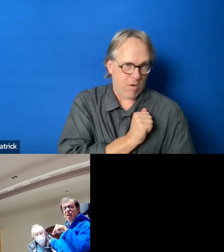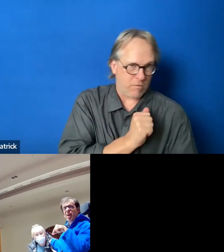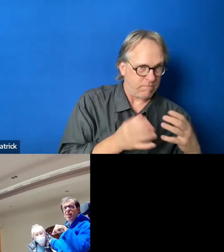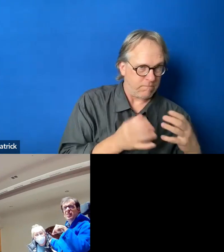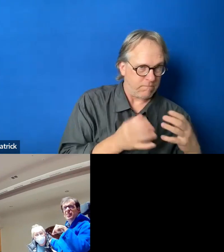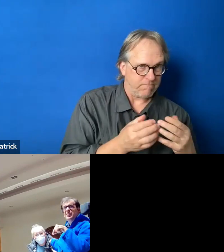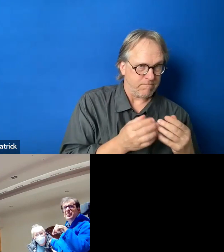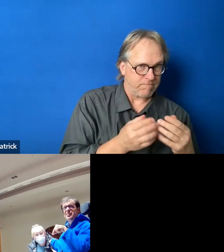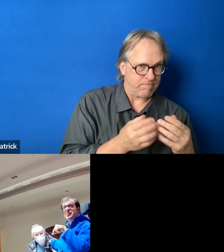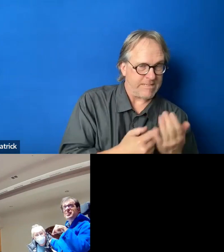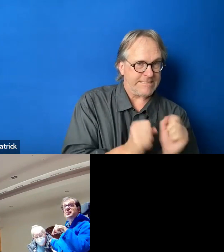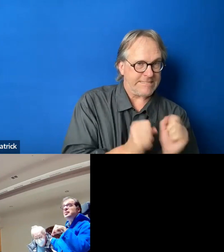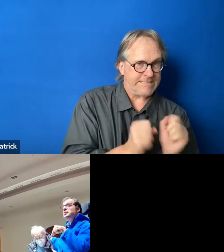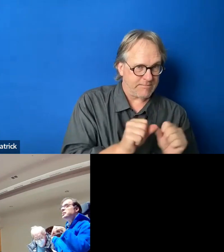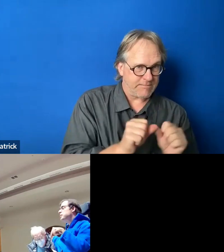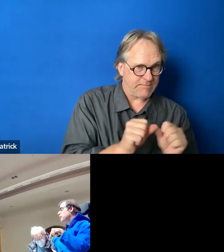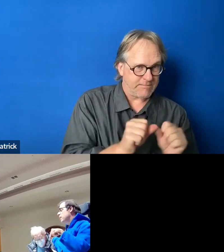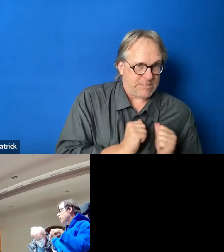And so